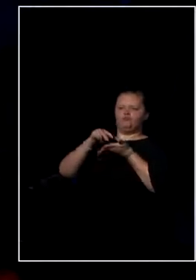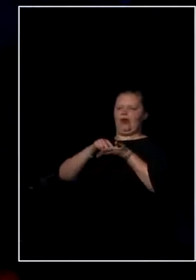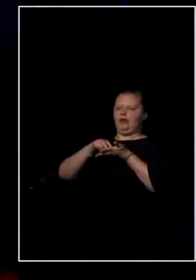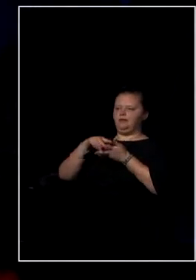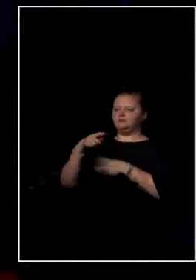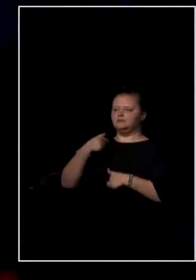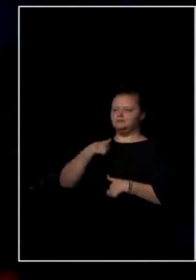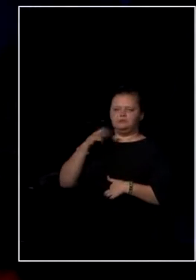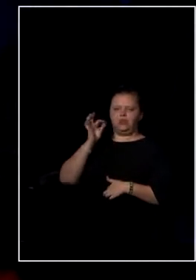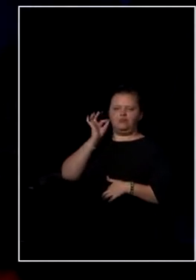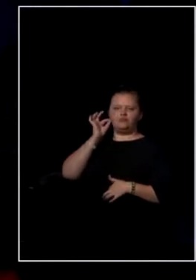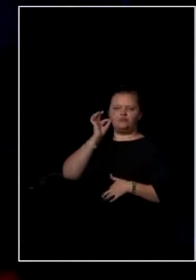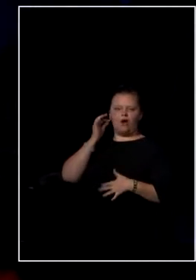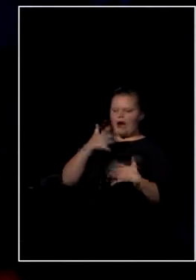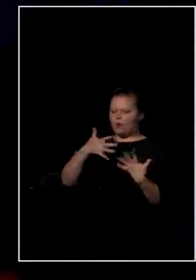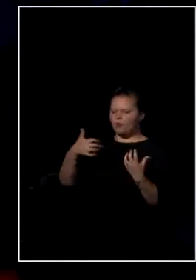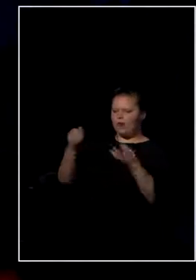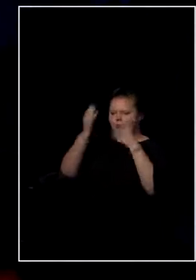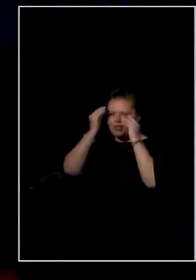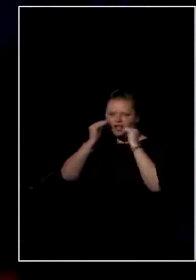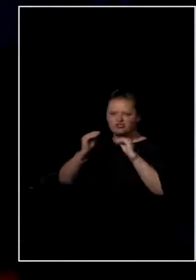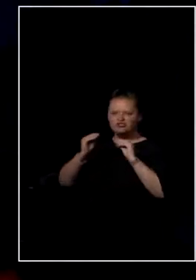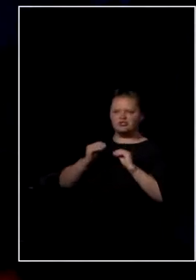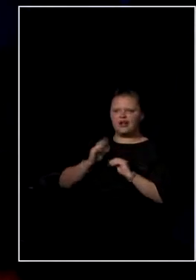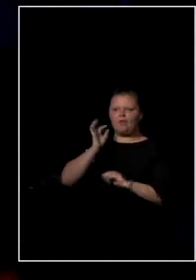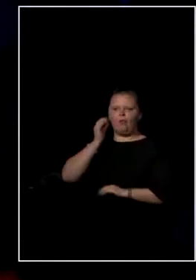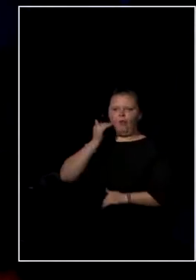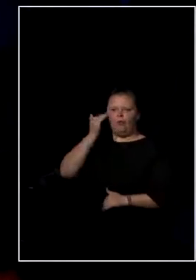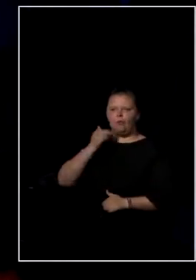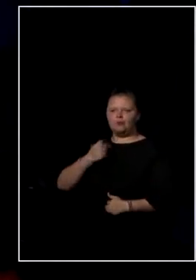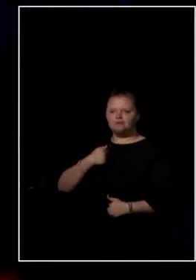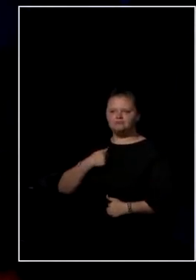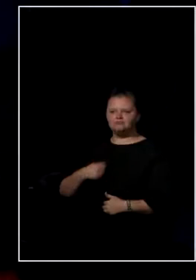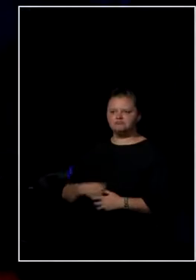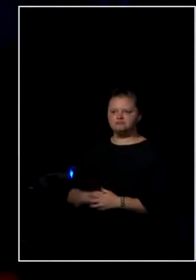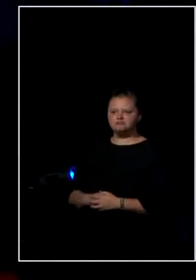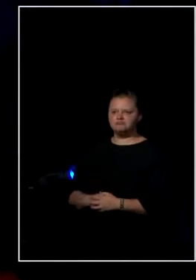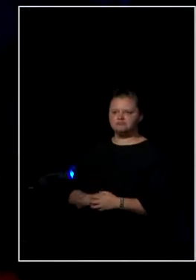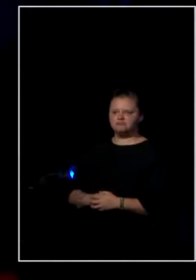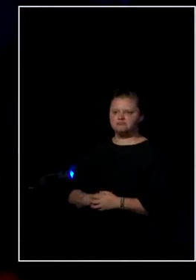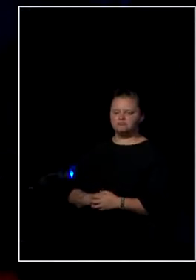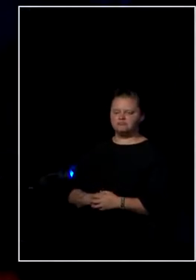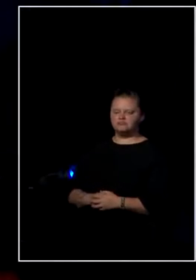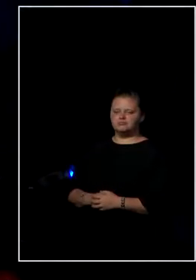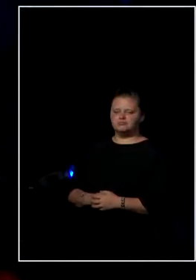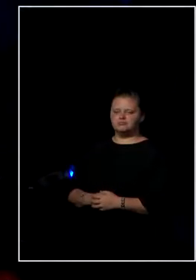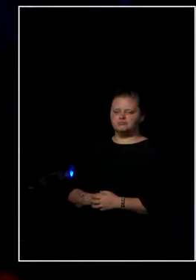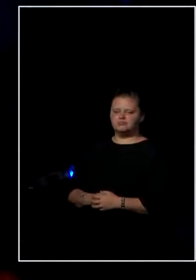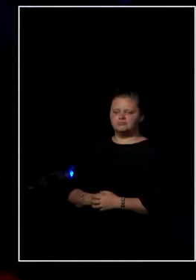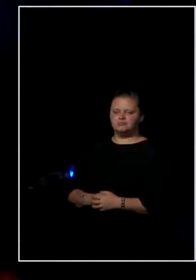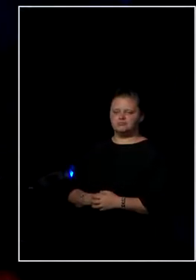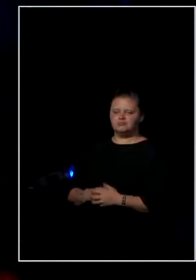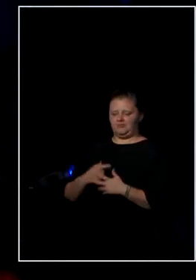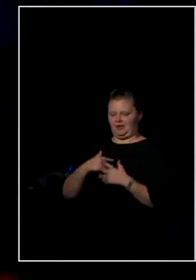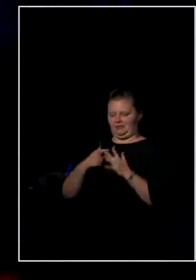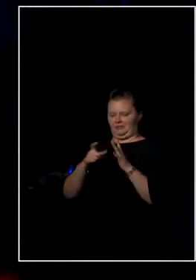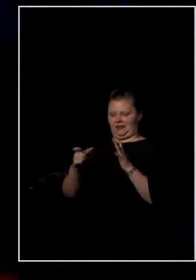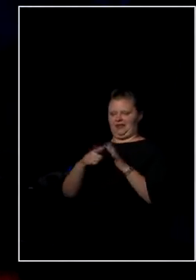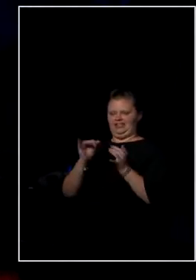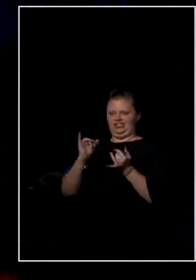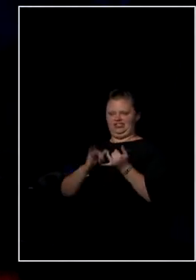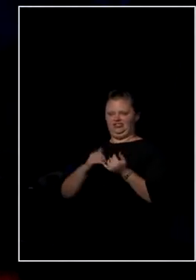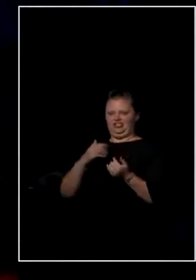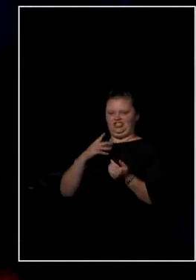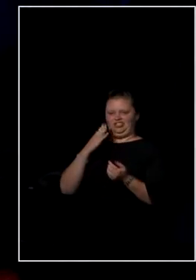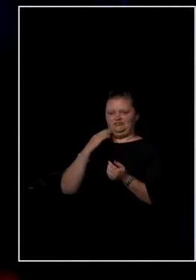am a very well-educated white woman, and I am cisgender and hetero.